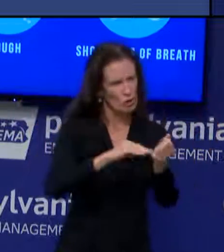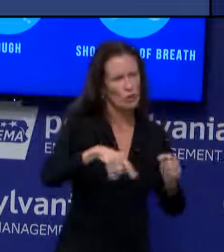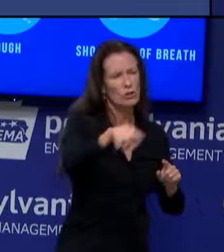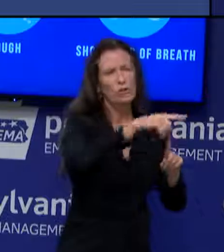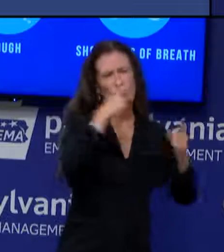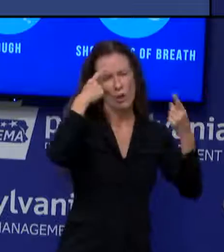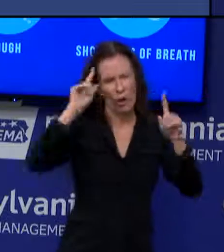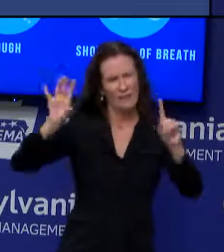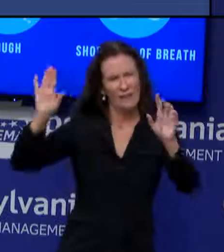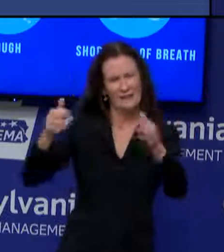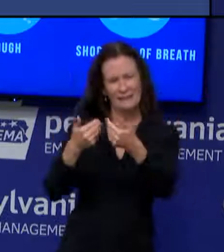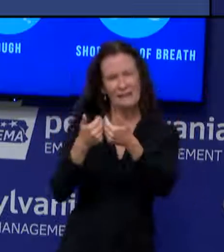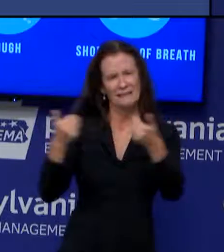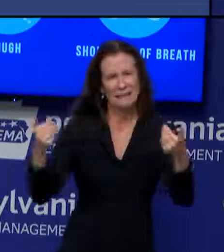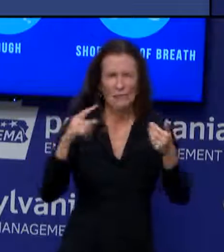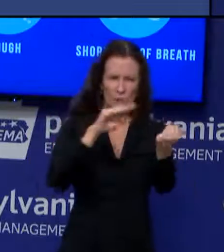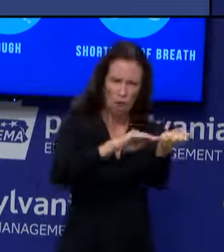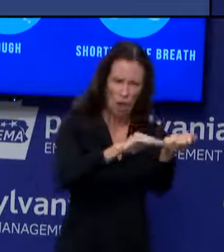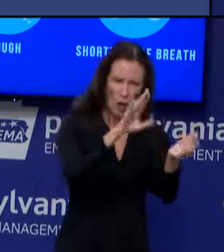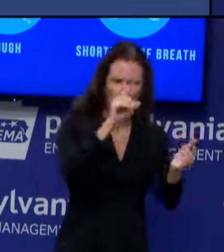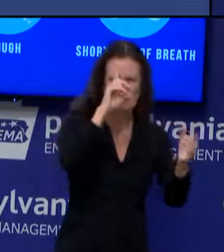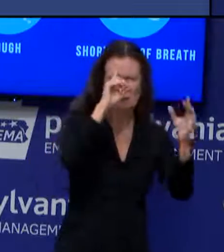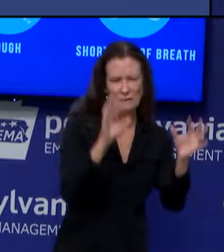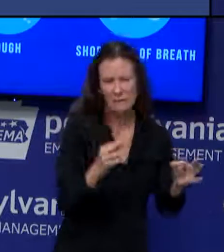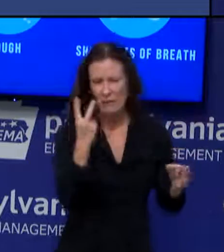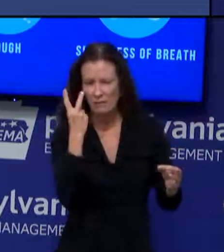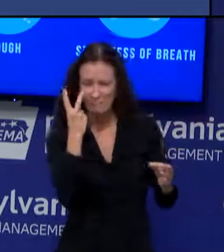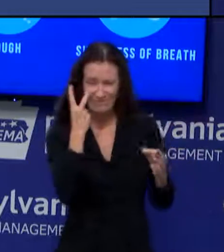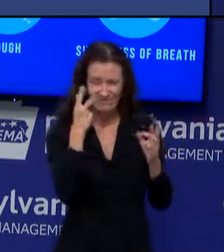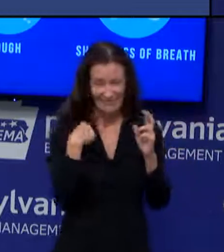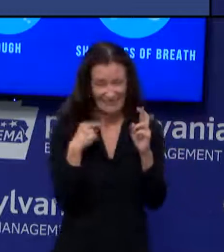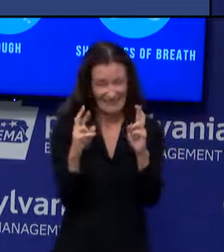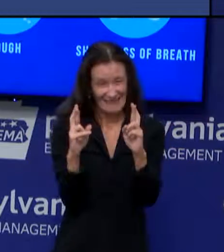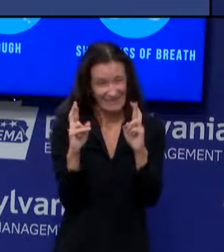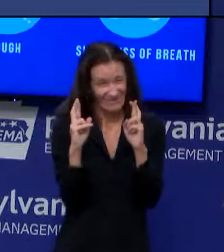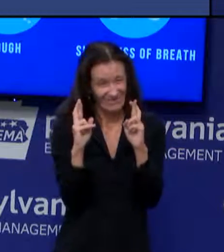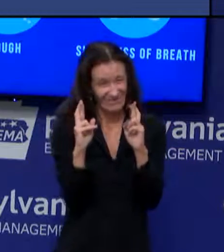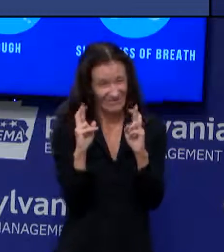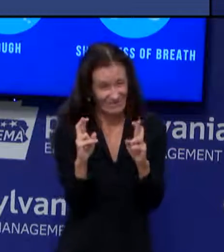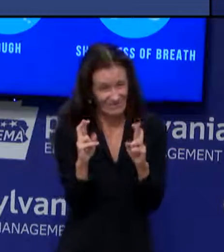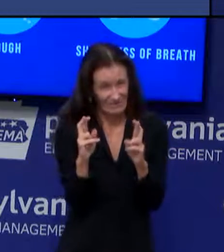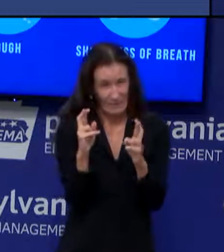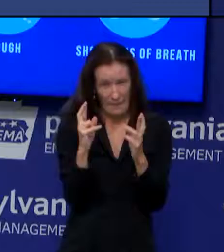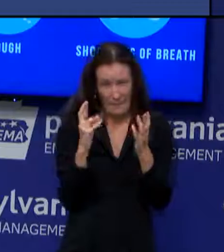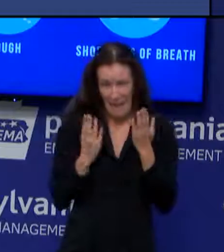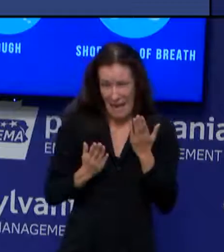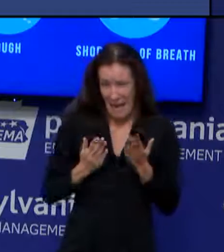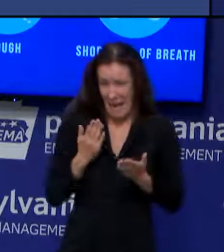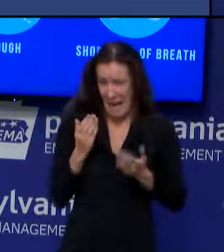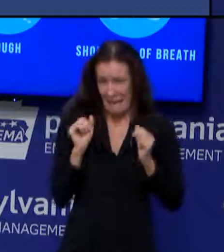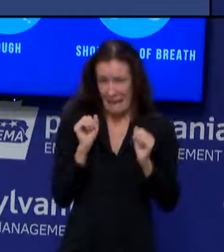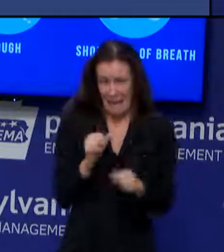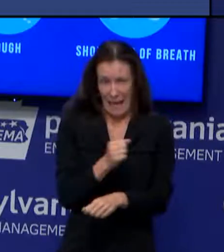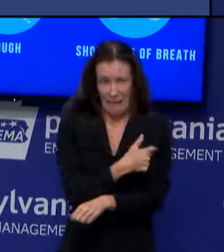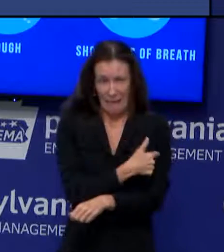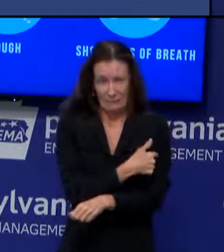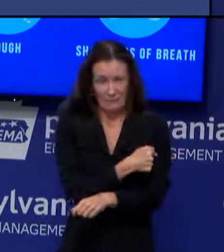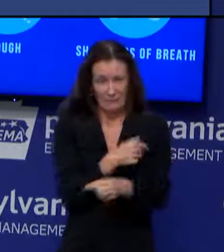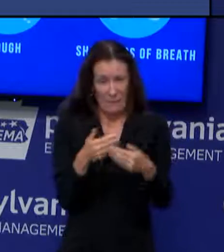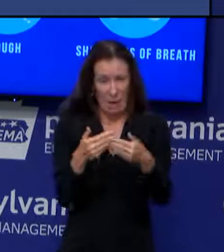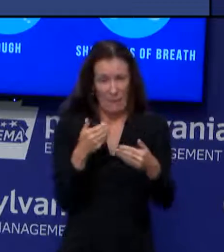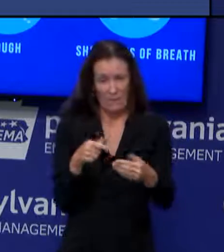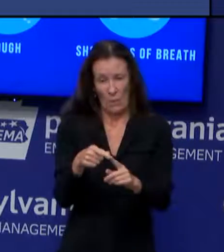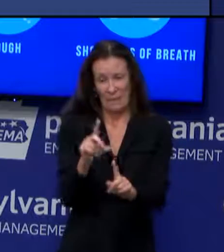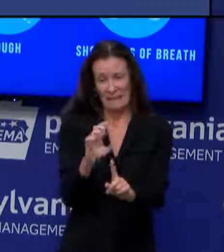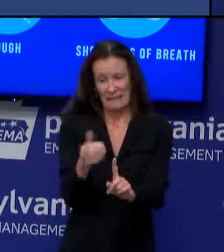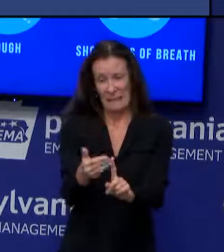we remain hopeful that there could be the beginnings of a distribution of the vaccine before the end of the year, but you can't